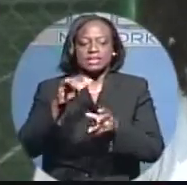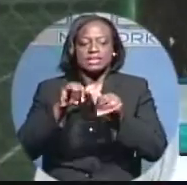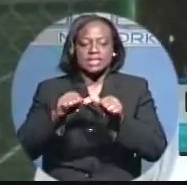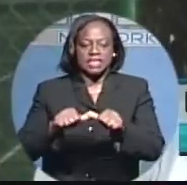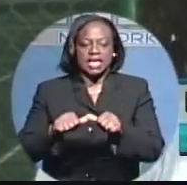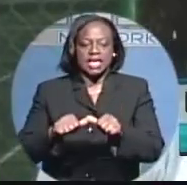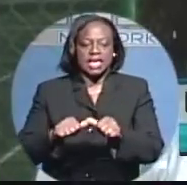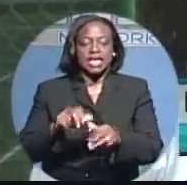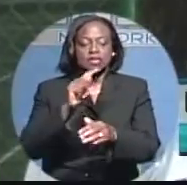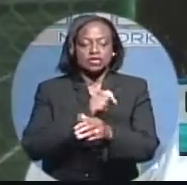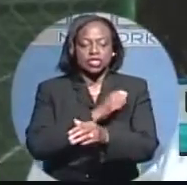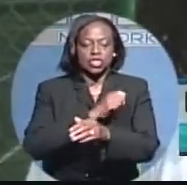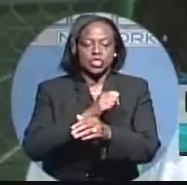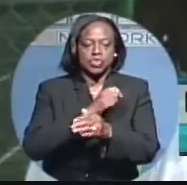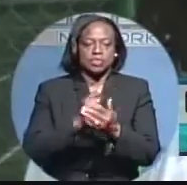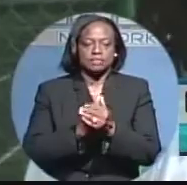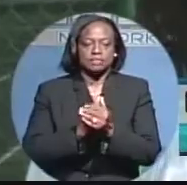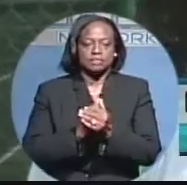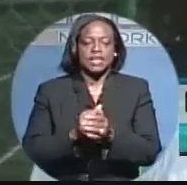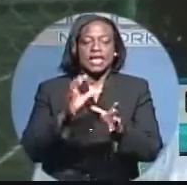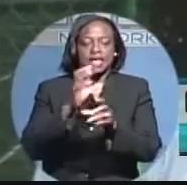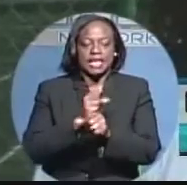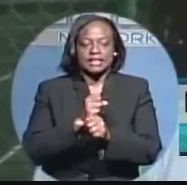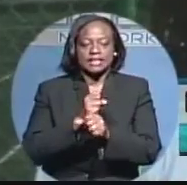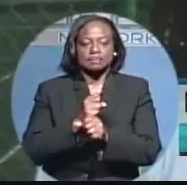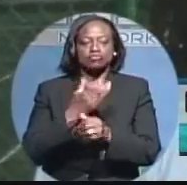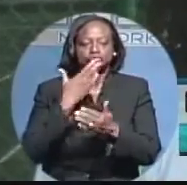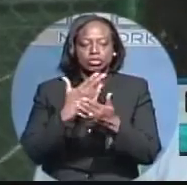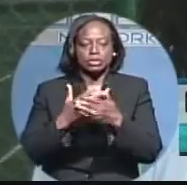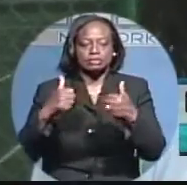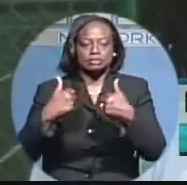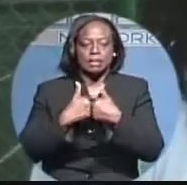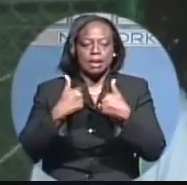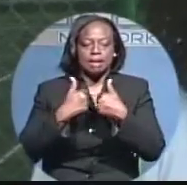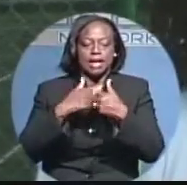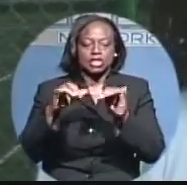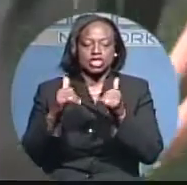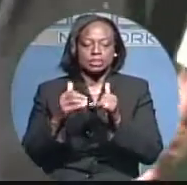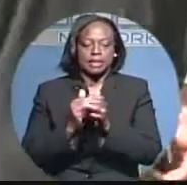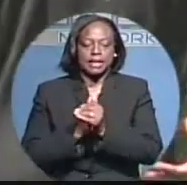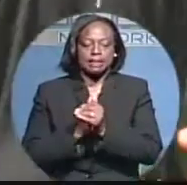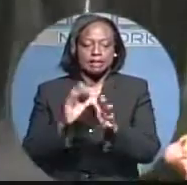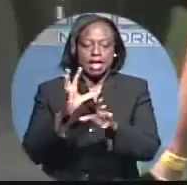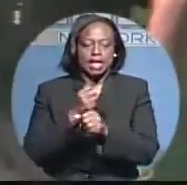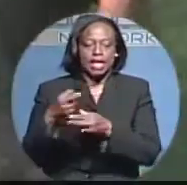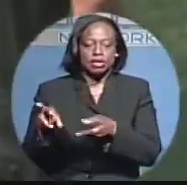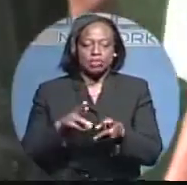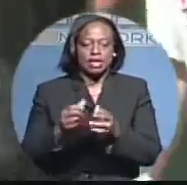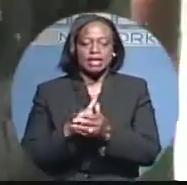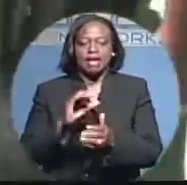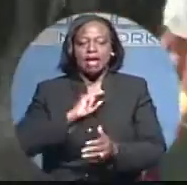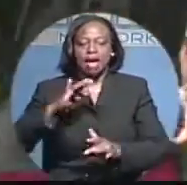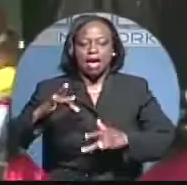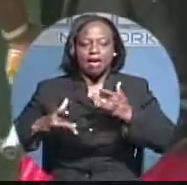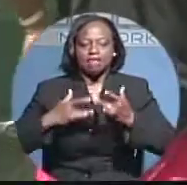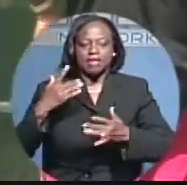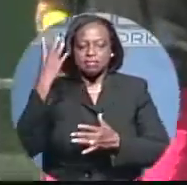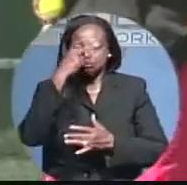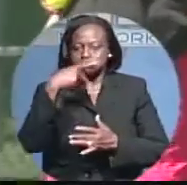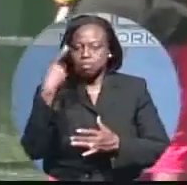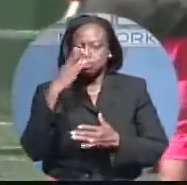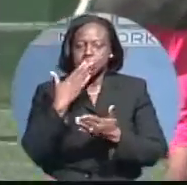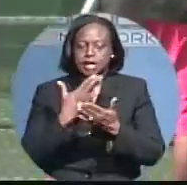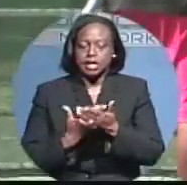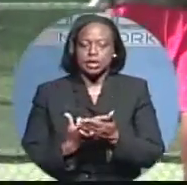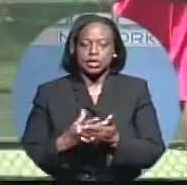some small things together and a lot of point play, match play, and try to get in a match groove and get ready. I feel pretty good. I think we have a